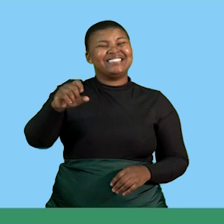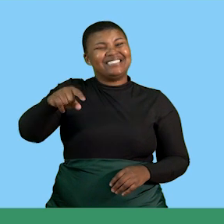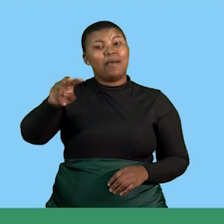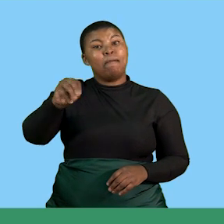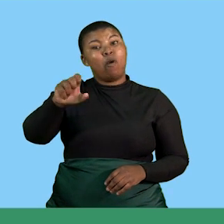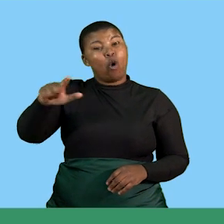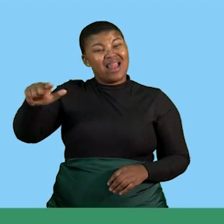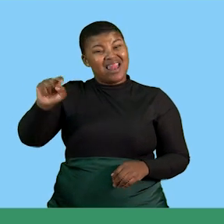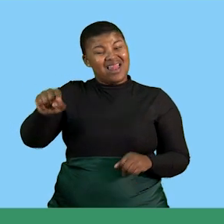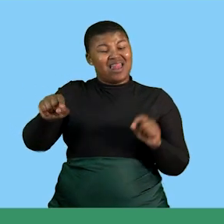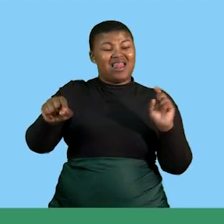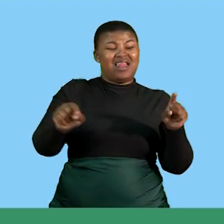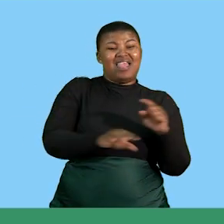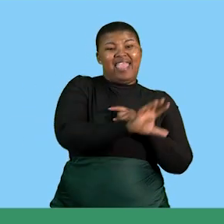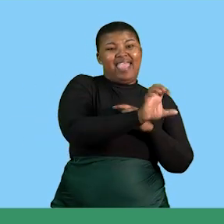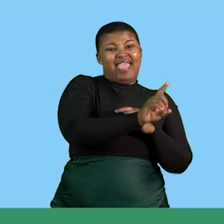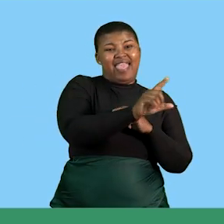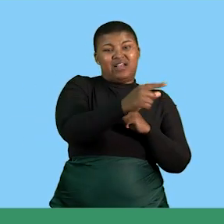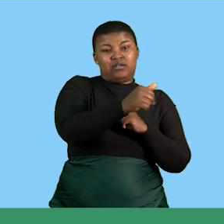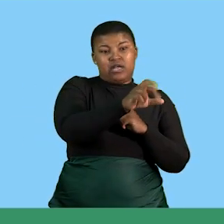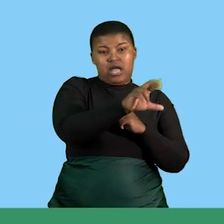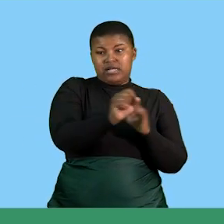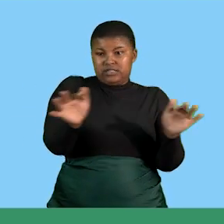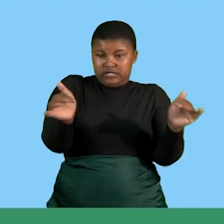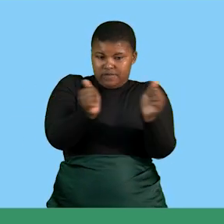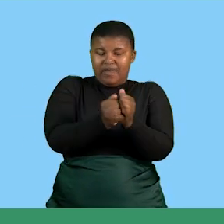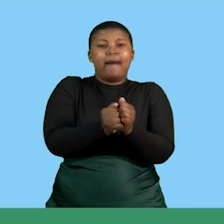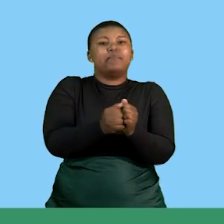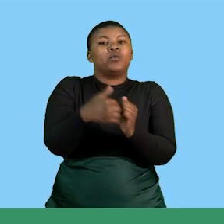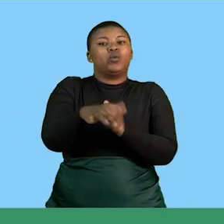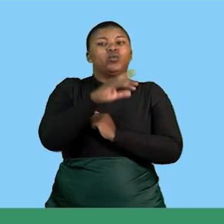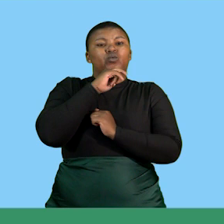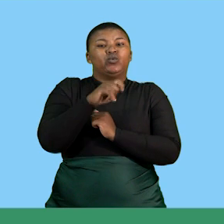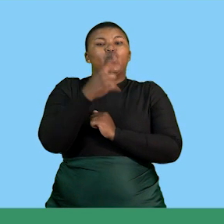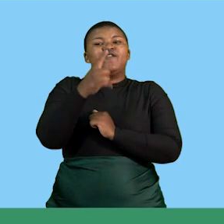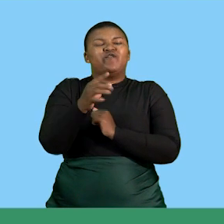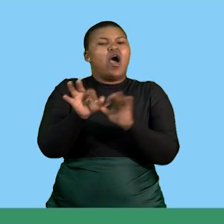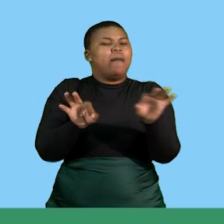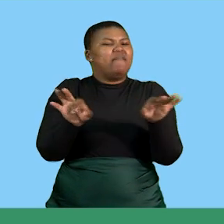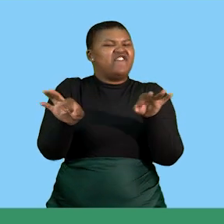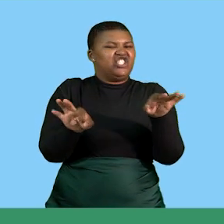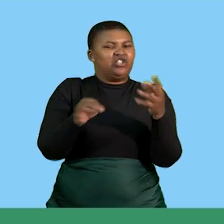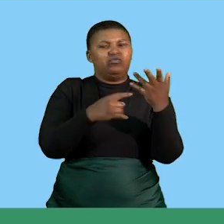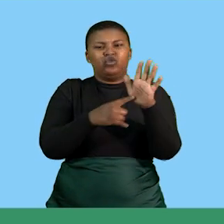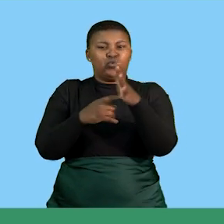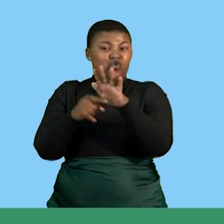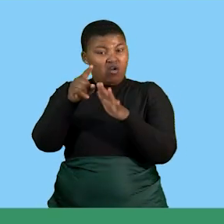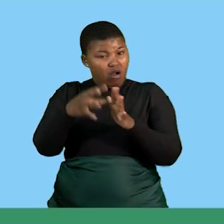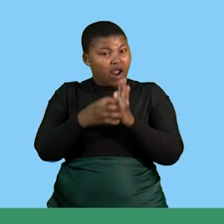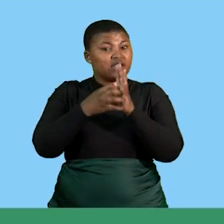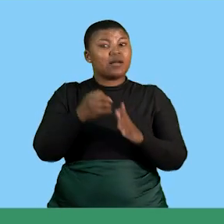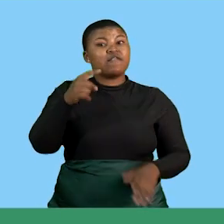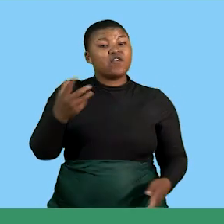this project, so they are both gaining competitive advantage. So this is an example